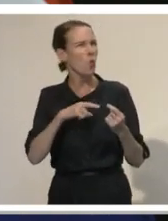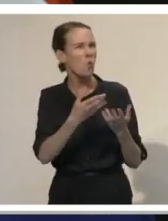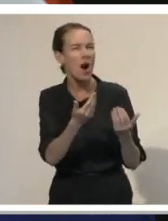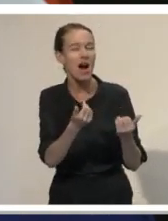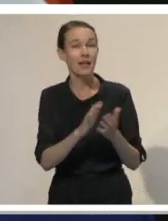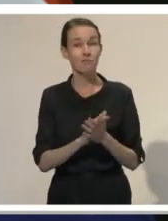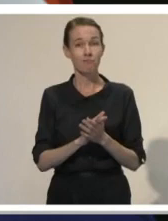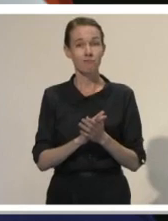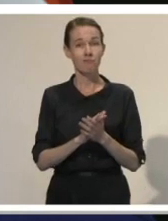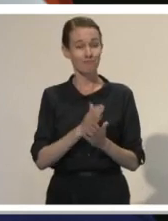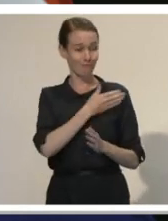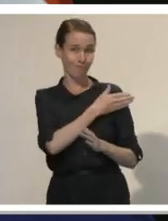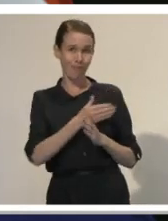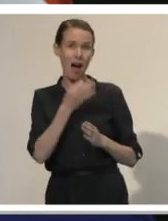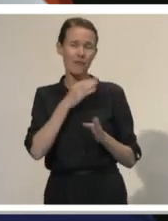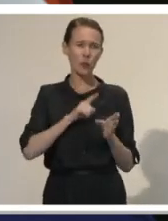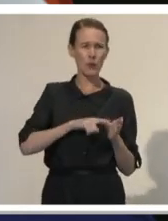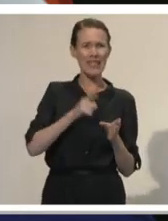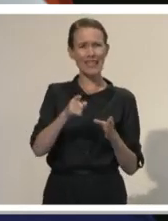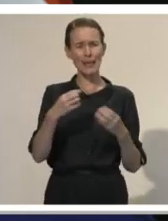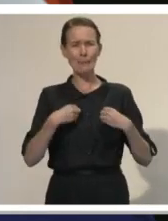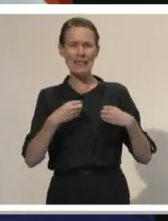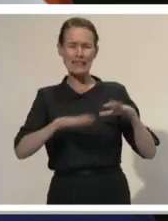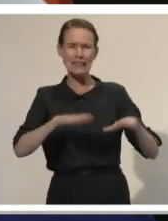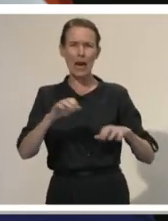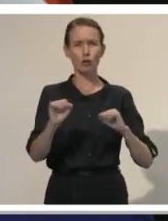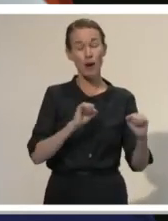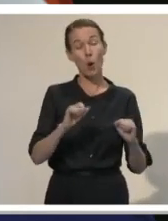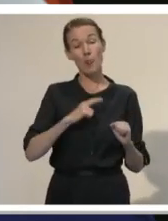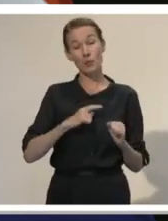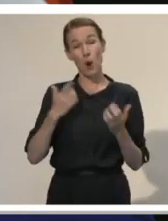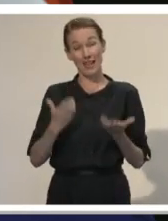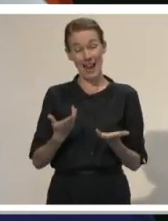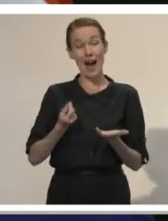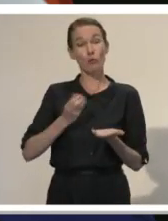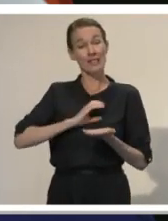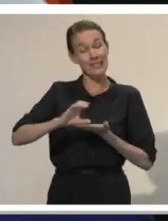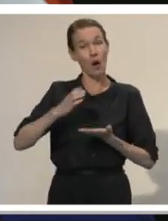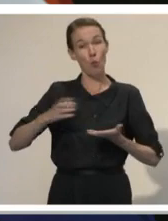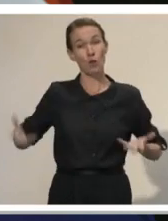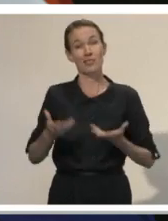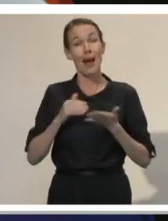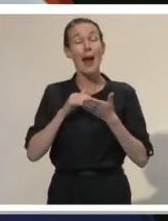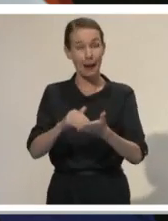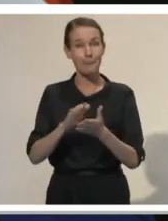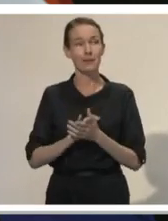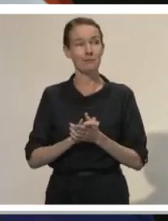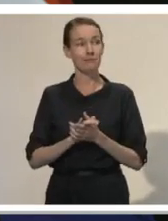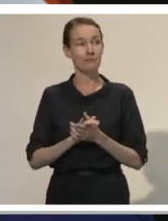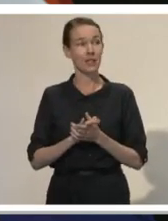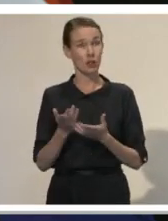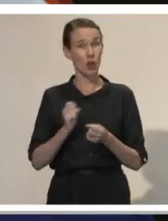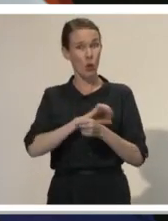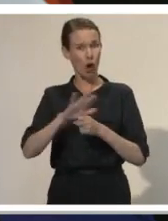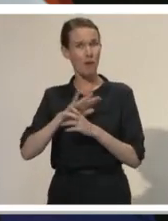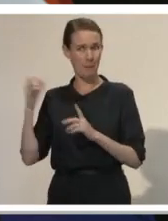failure in the last couple of years, which is why we saw it fit to bolster public media. COVID came along and has changed a lot of